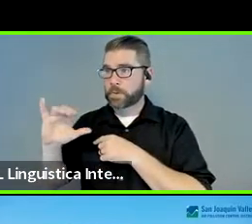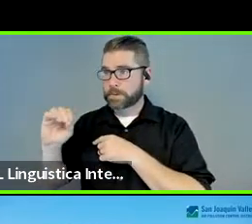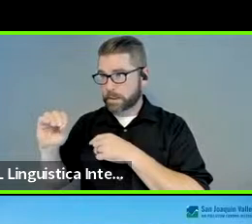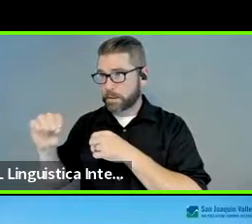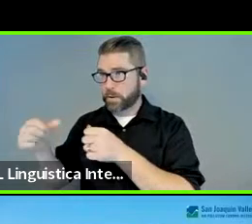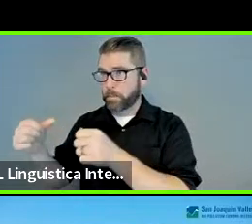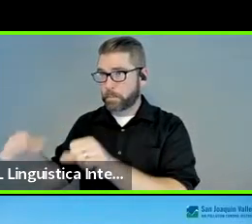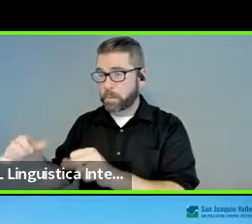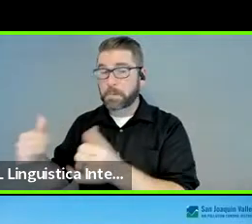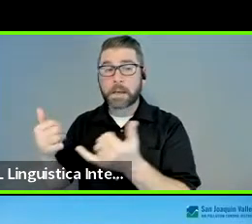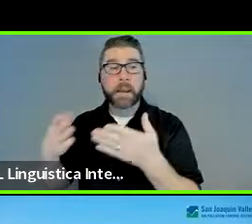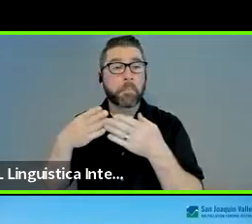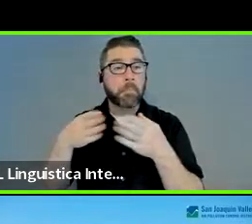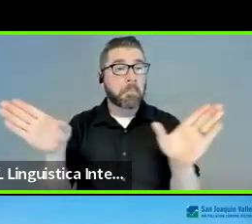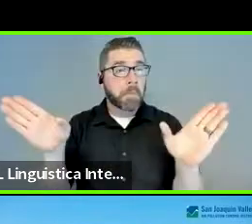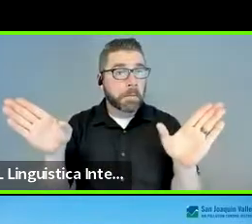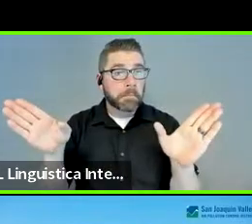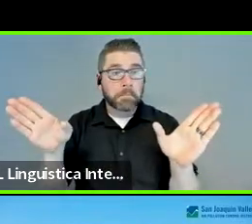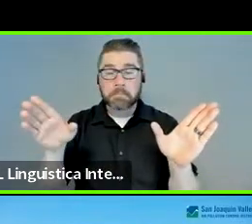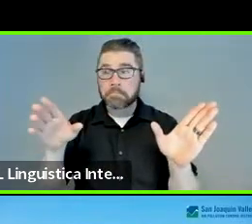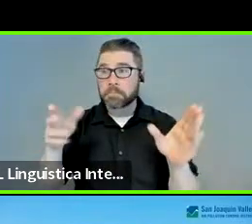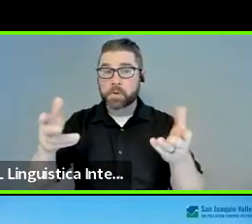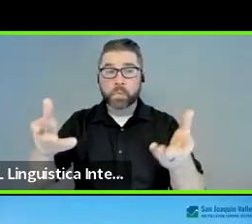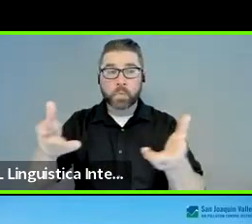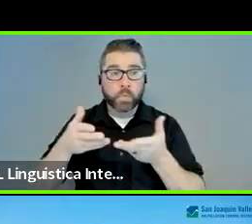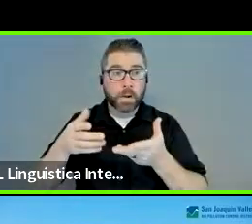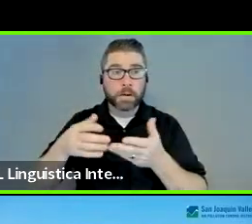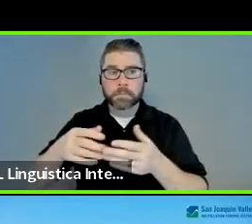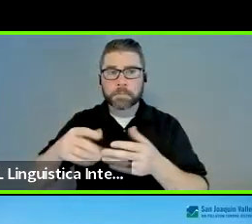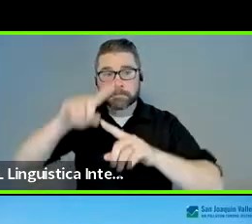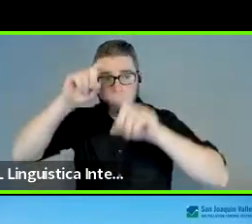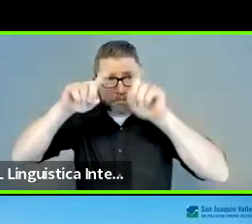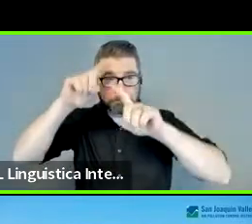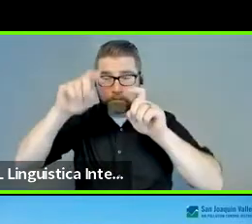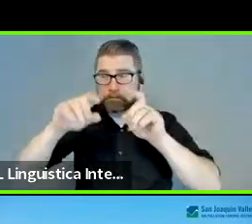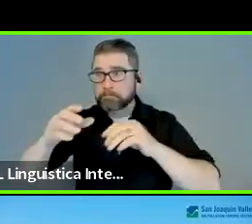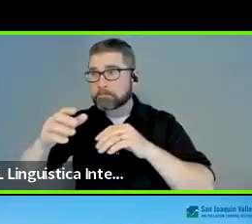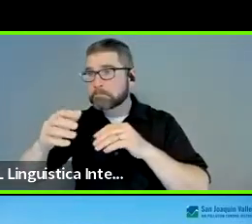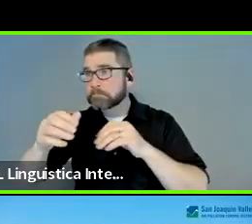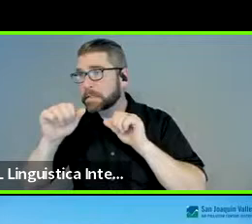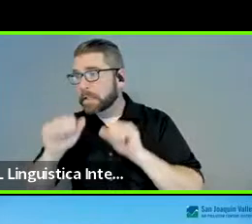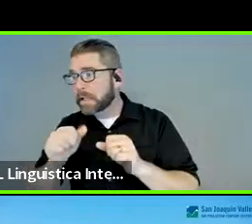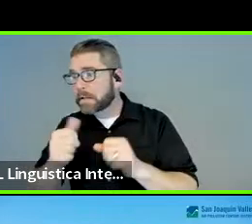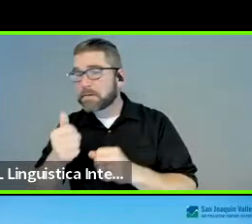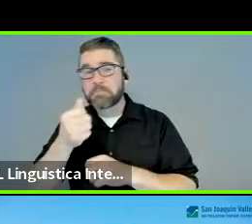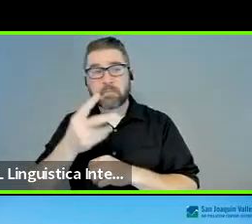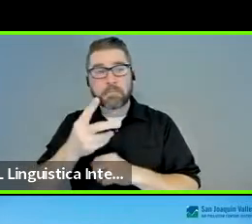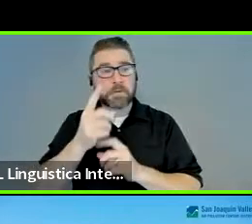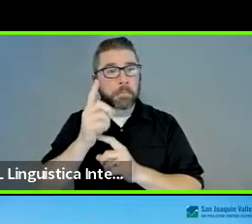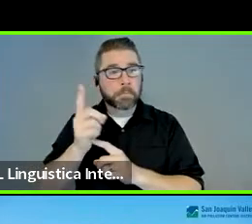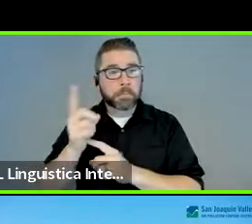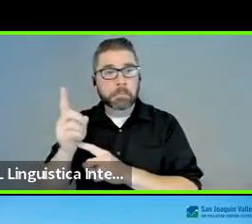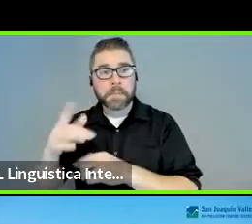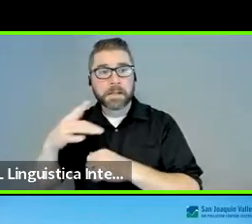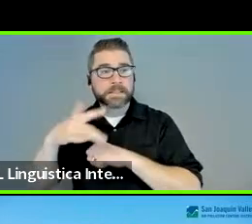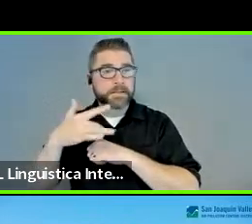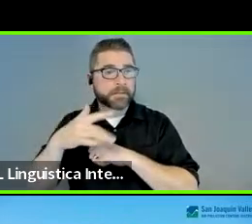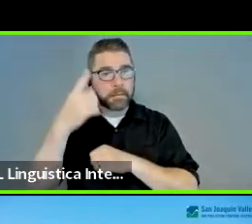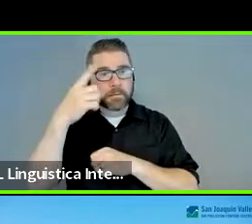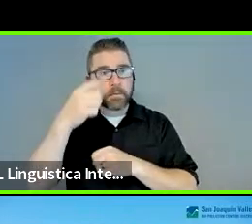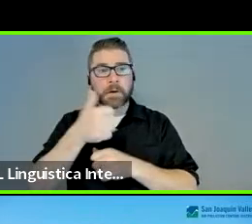public to present any questions that you may have. We have a few minutes that are available for any public